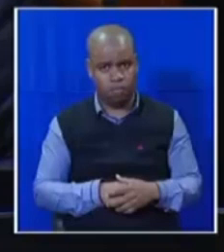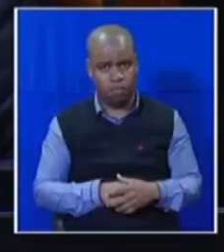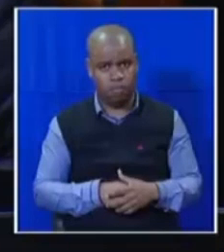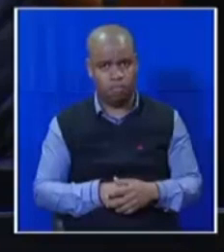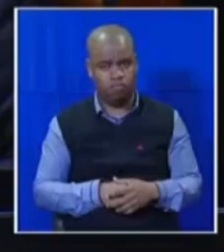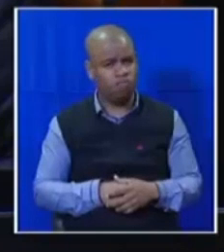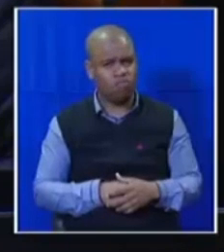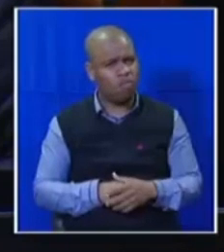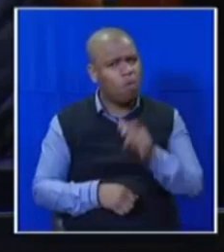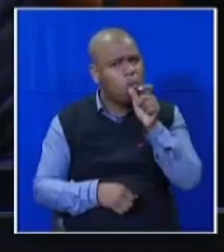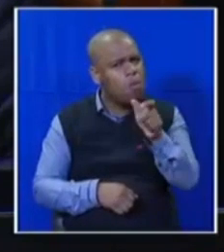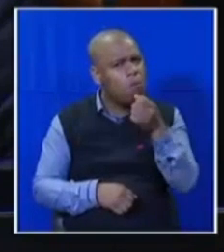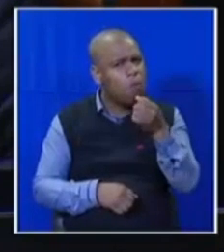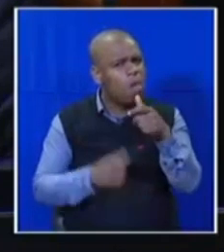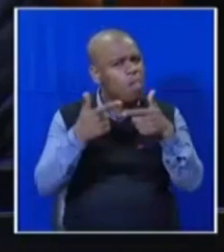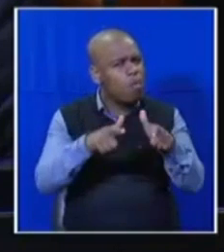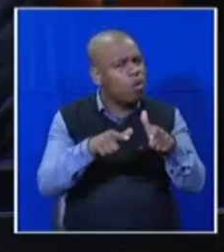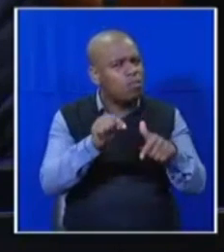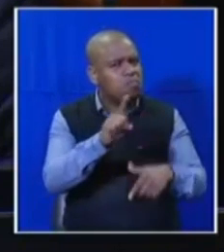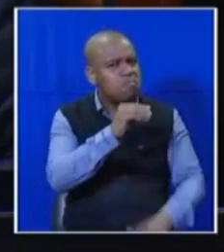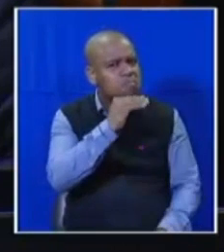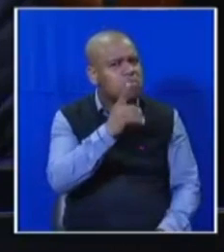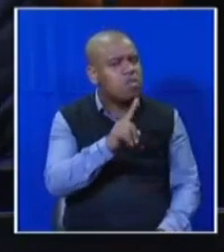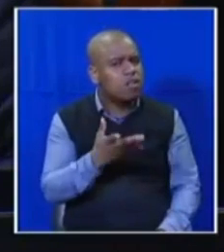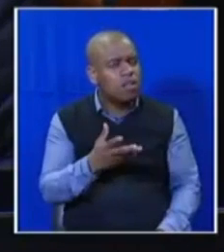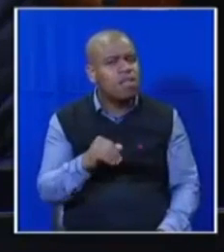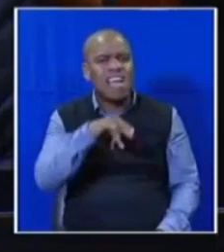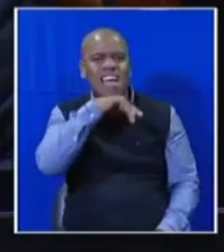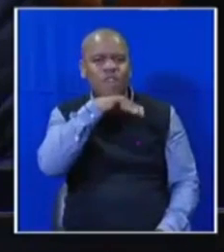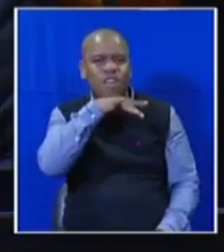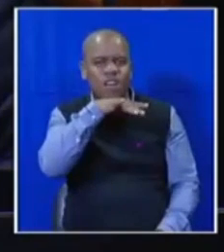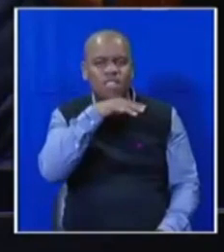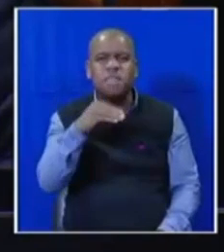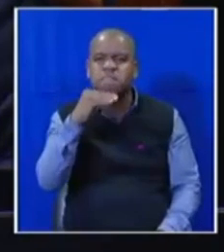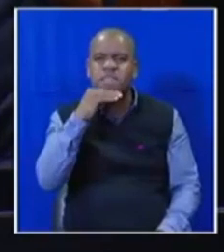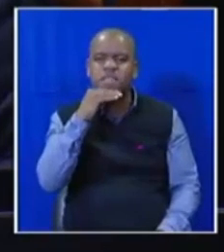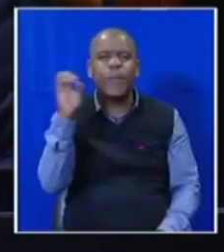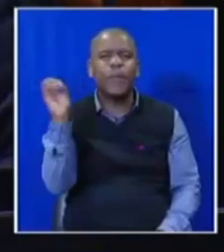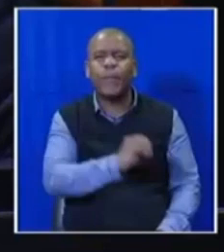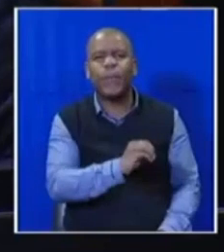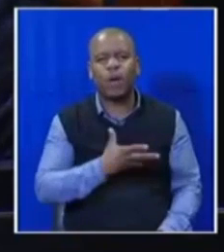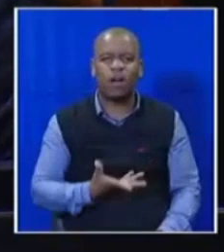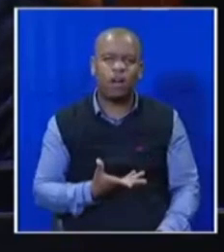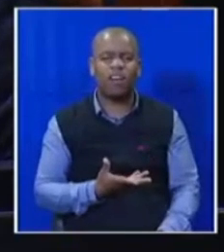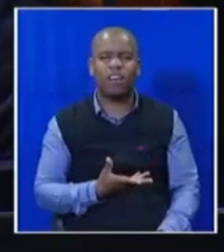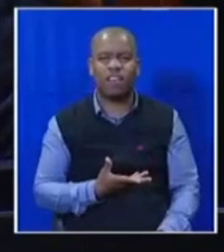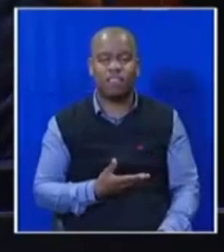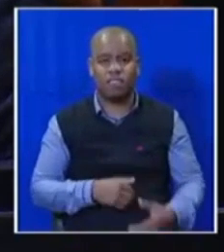what language is that? It's Afrikaans. It says nothing. That's what I mean. Honourable